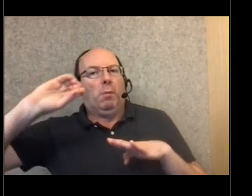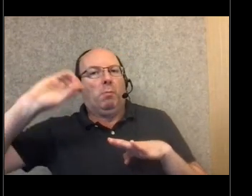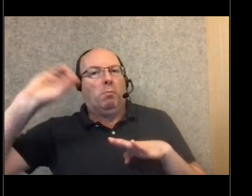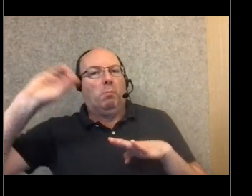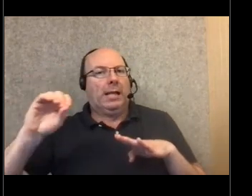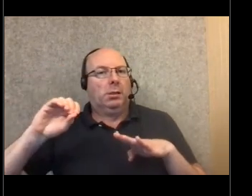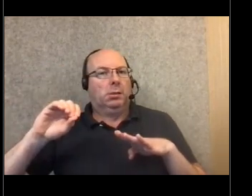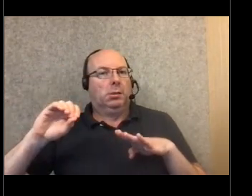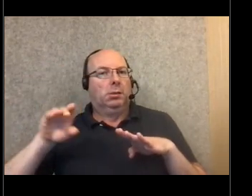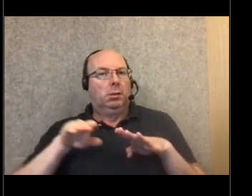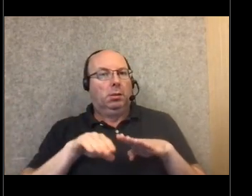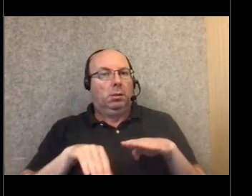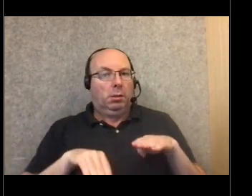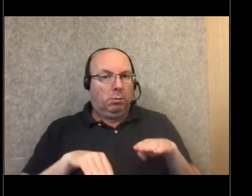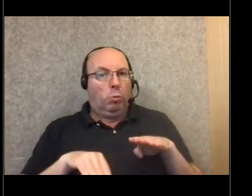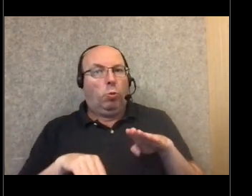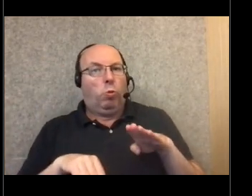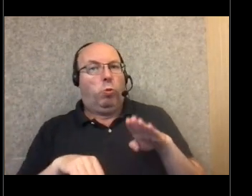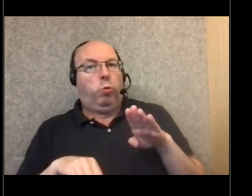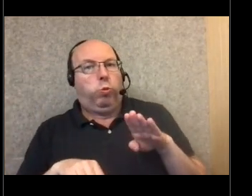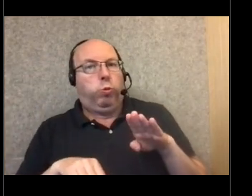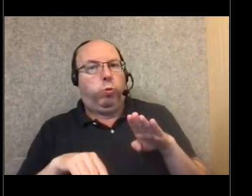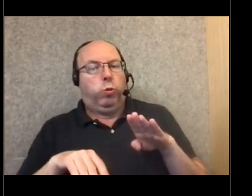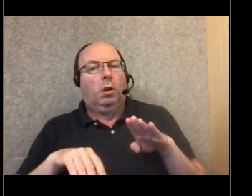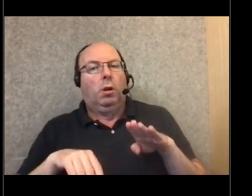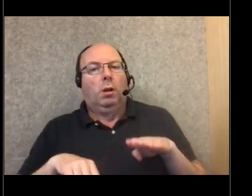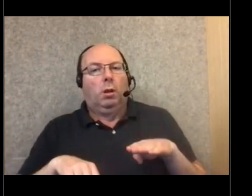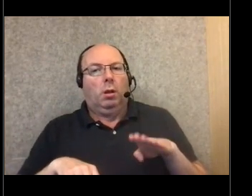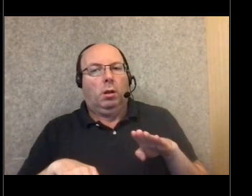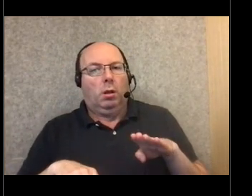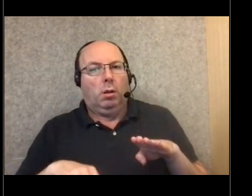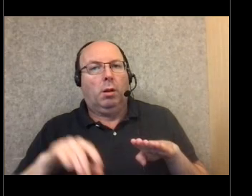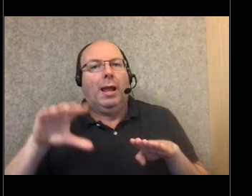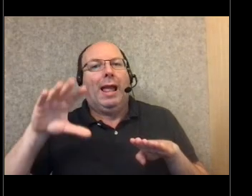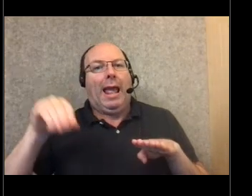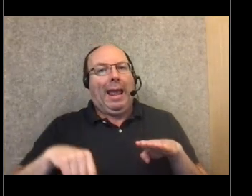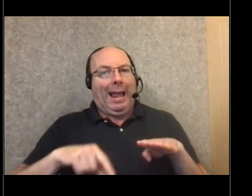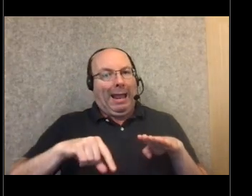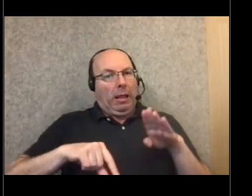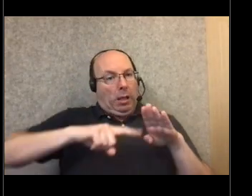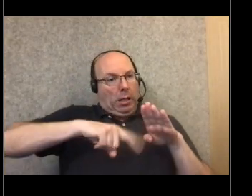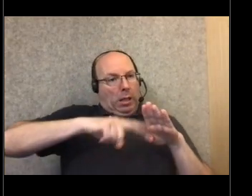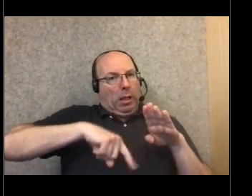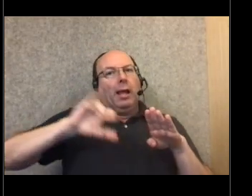12. And it has a rise over 6 inches.